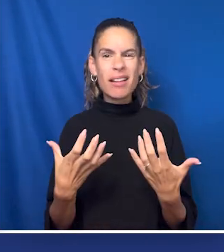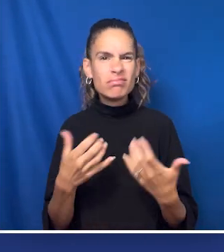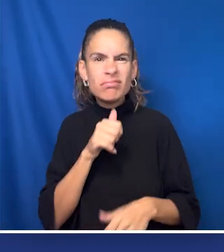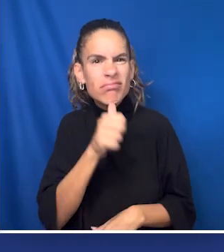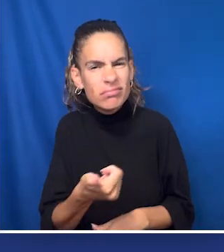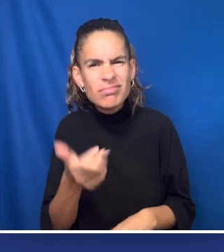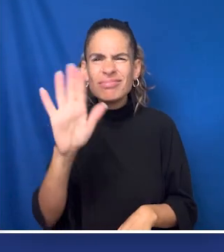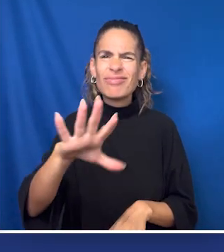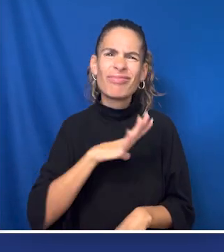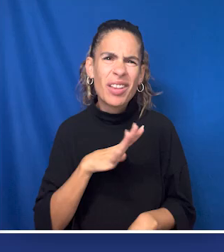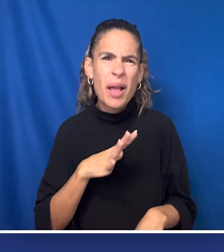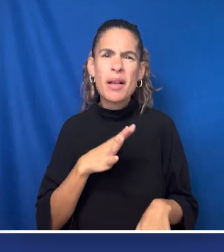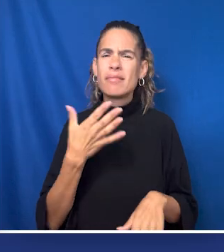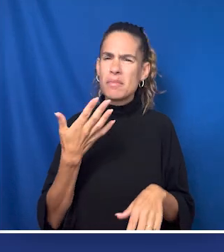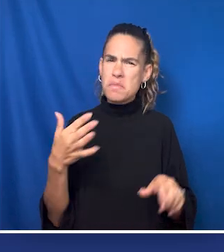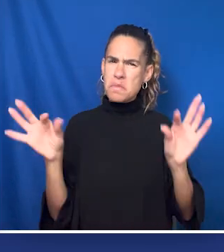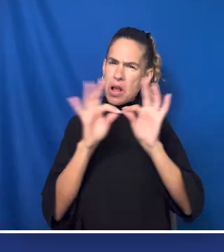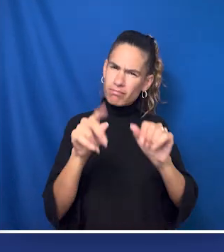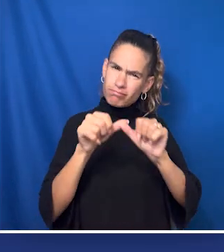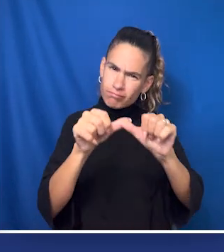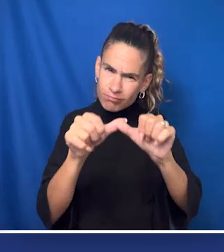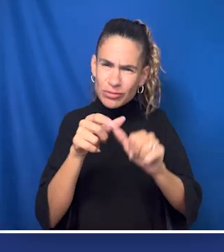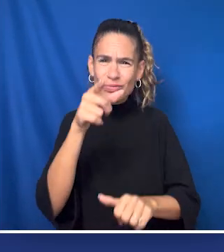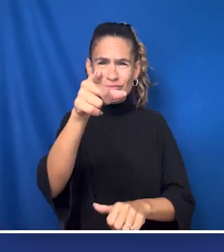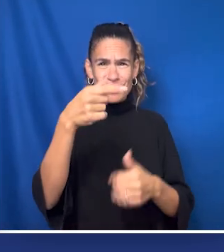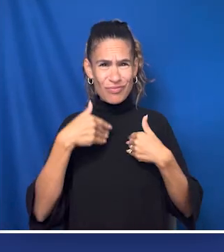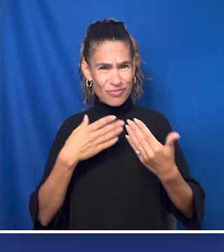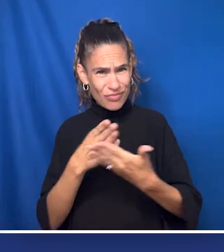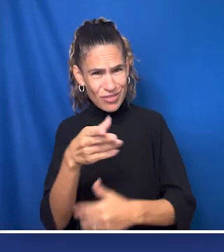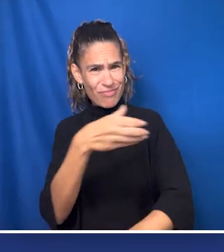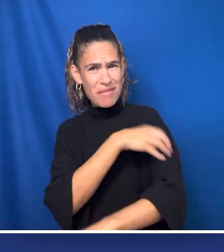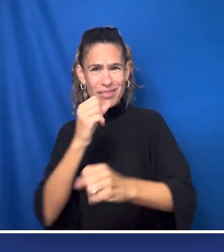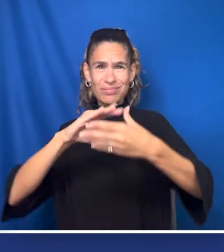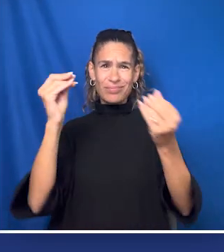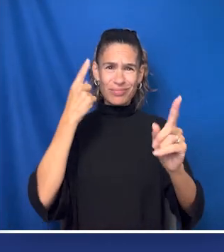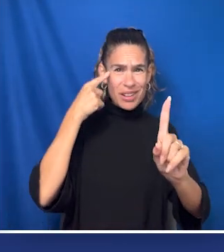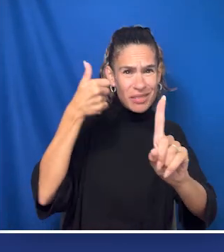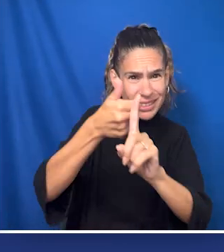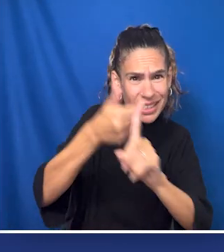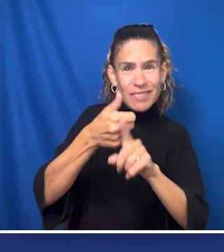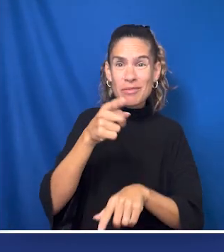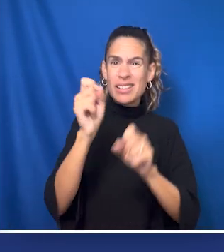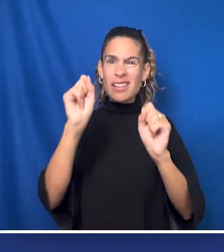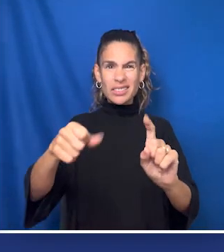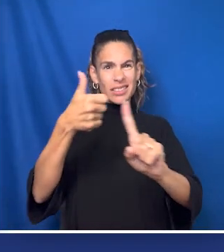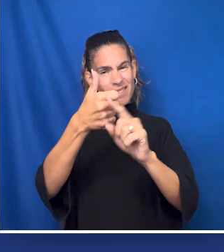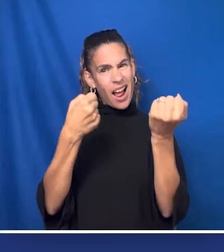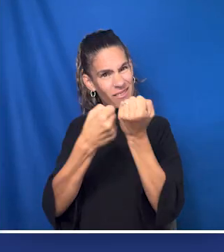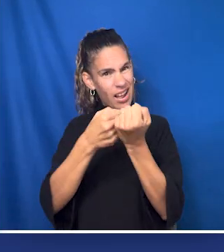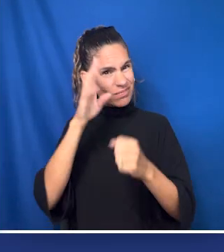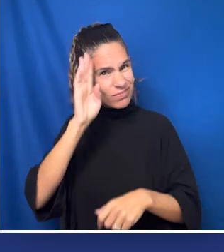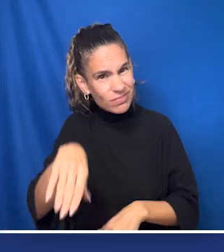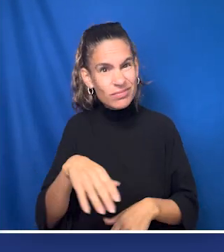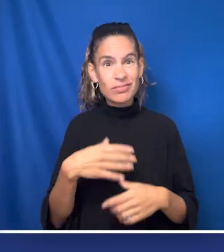way you expect, and that's okay. Keep going. You have the right and the power to speak up for